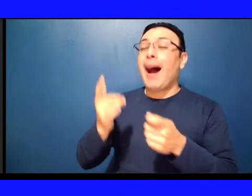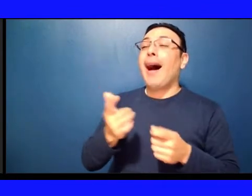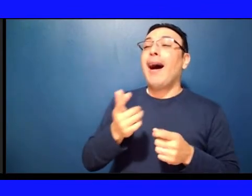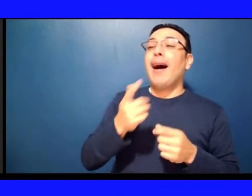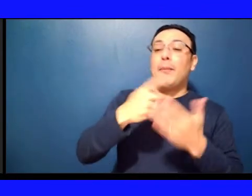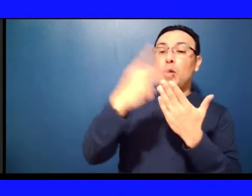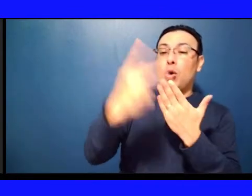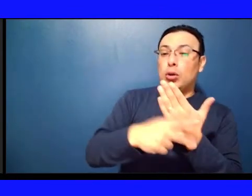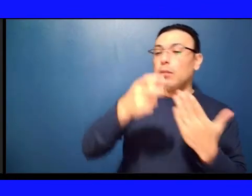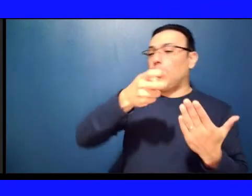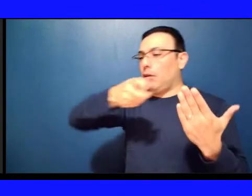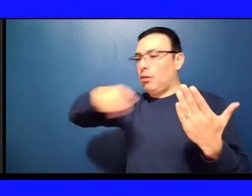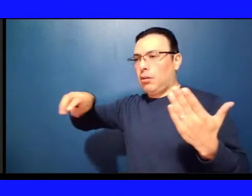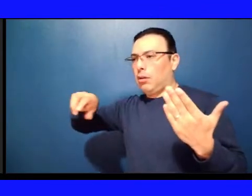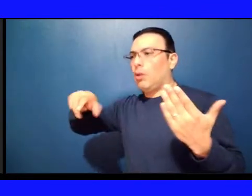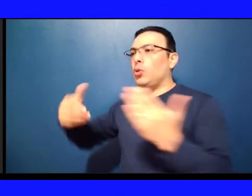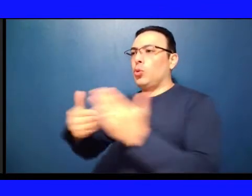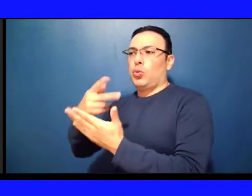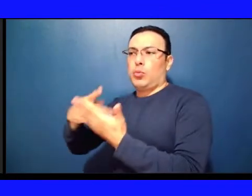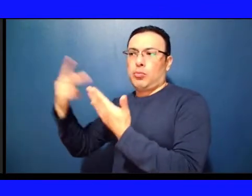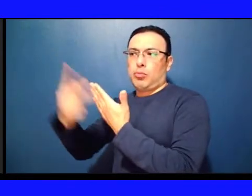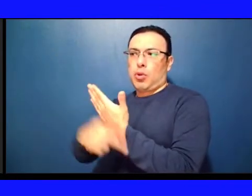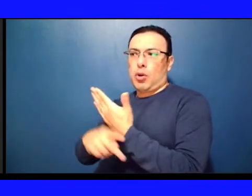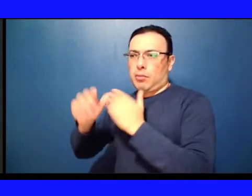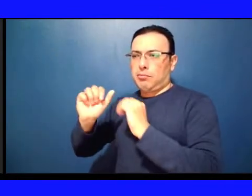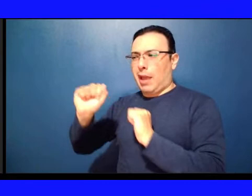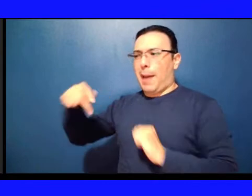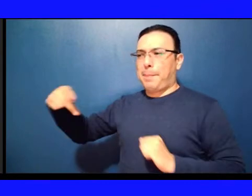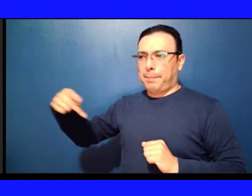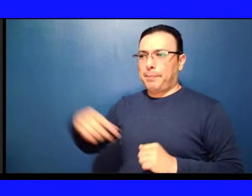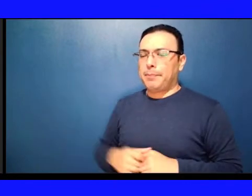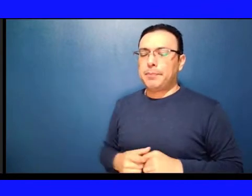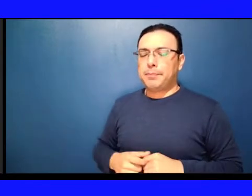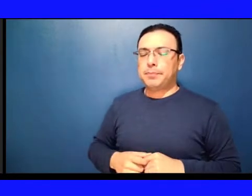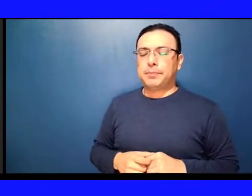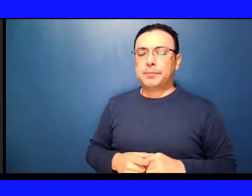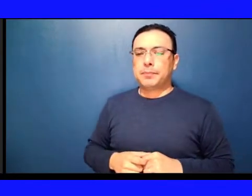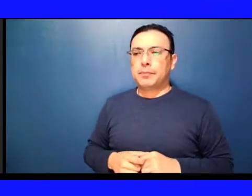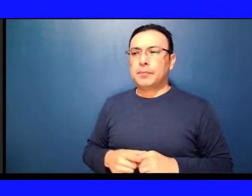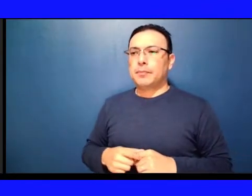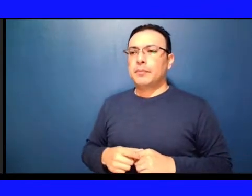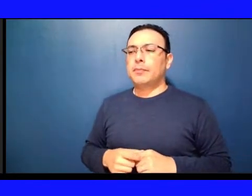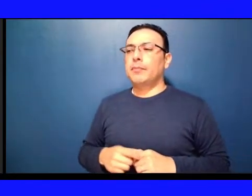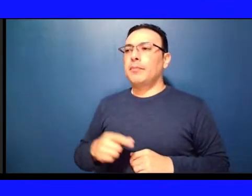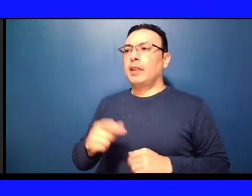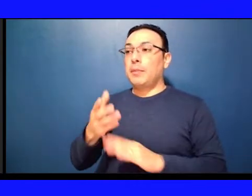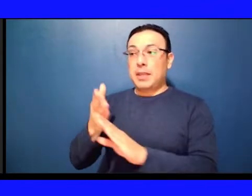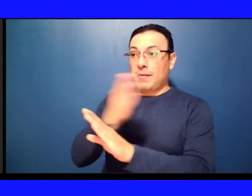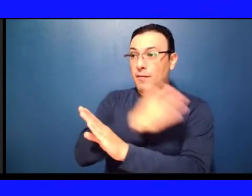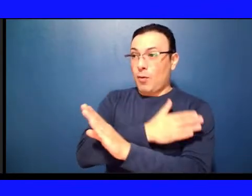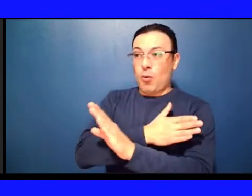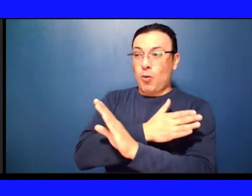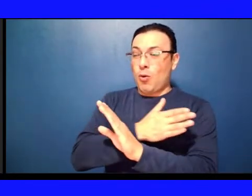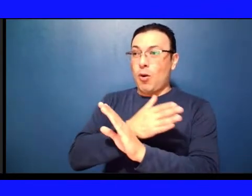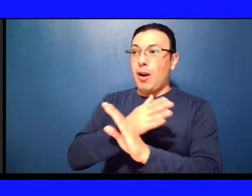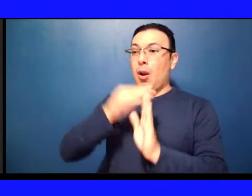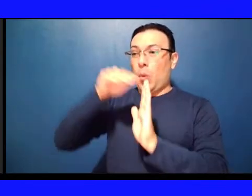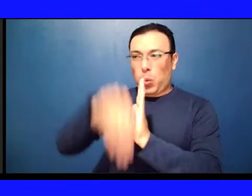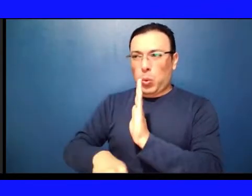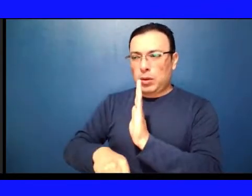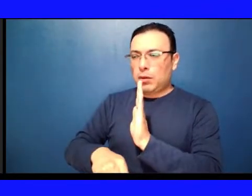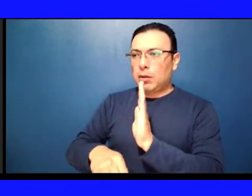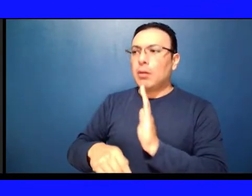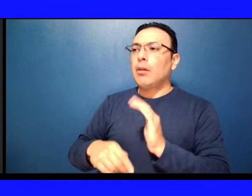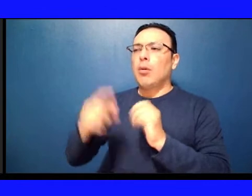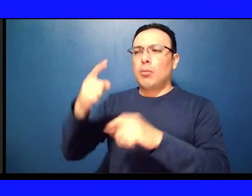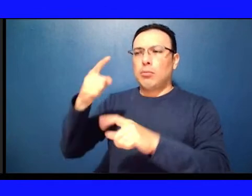from Office of Behavioral Health explained to me. And so they're working on getting the training of the staff so that we're